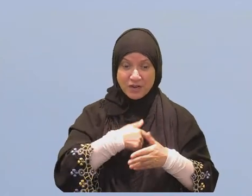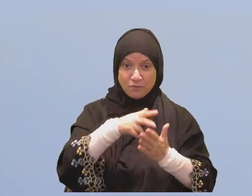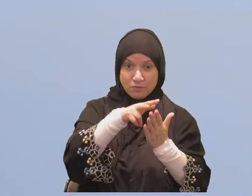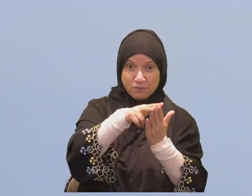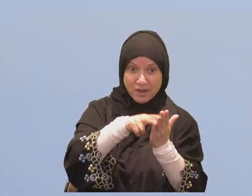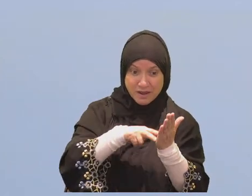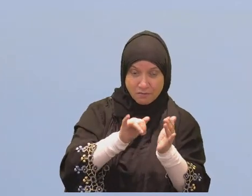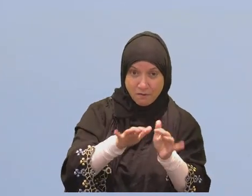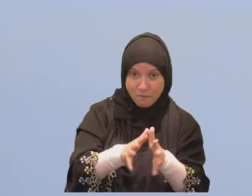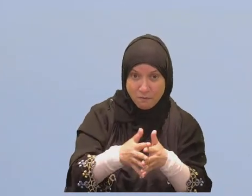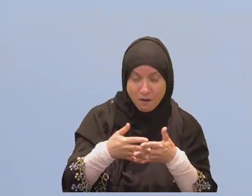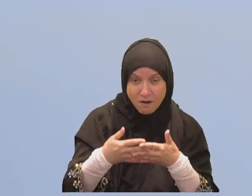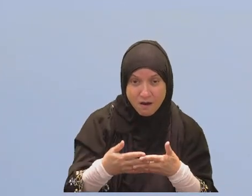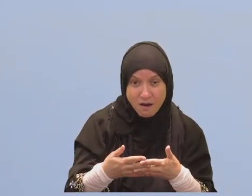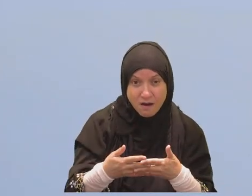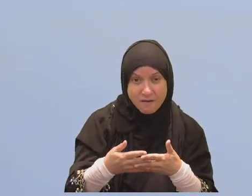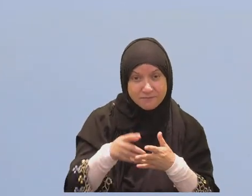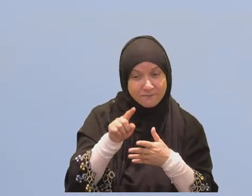open,